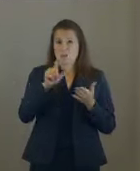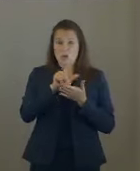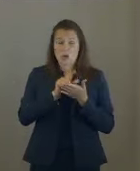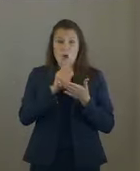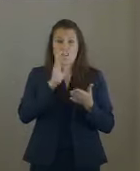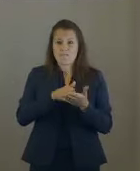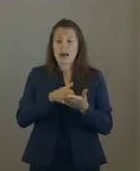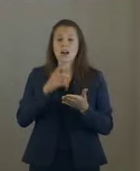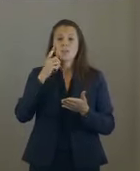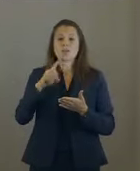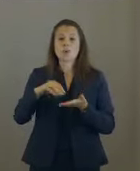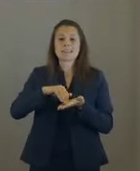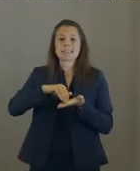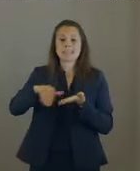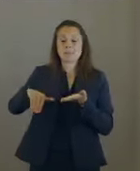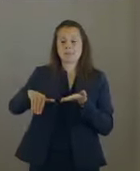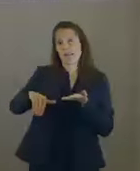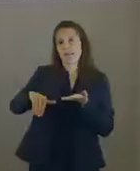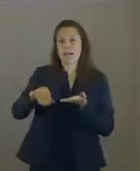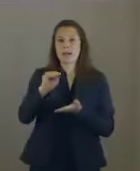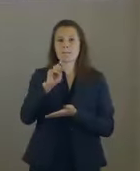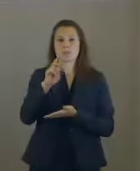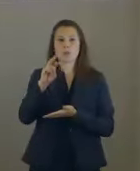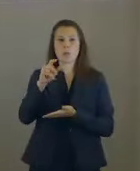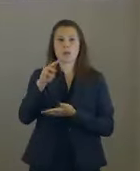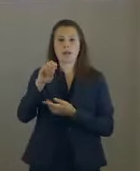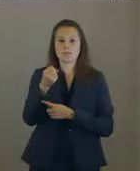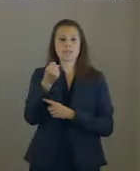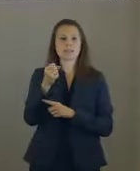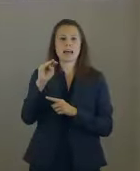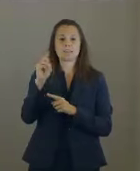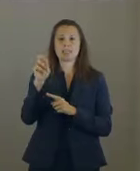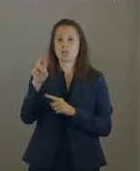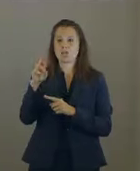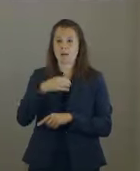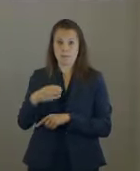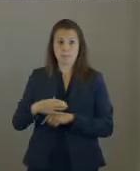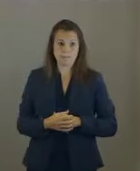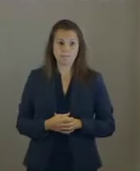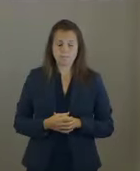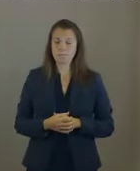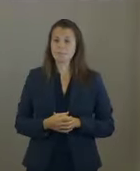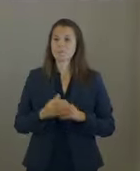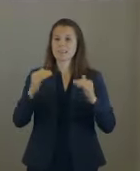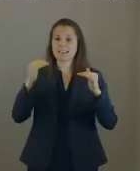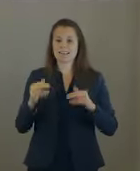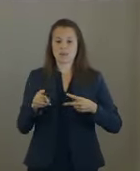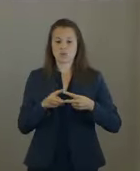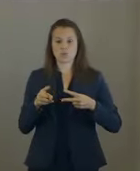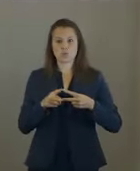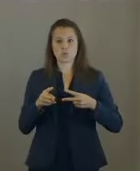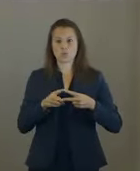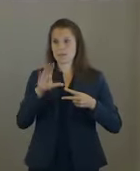lawsuit filed over the dismissal of Mr. Williams's MDCR complaint. The next two